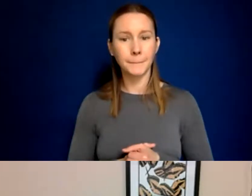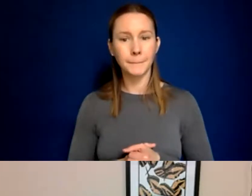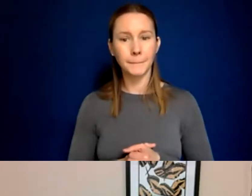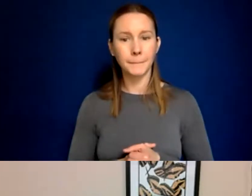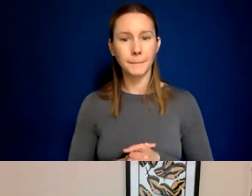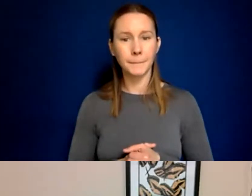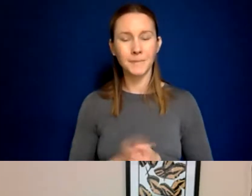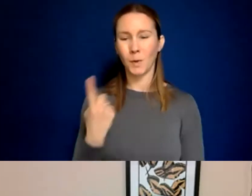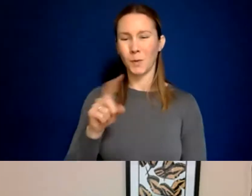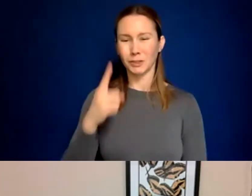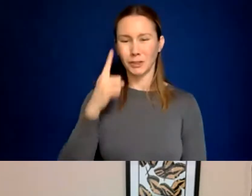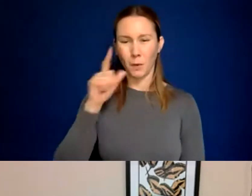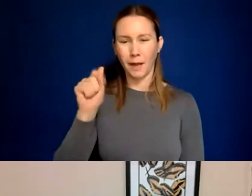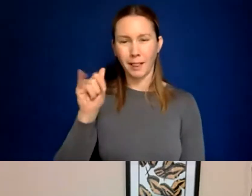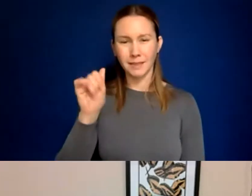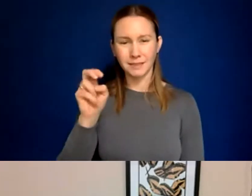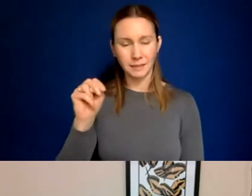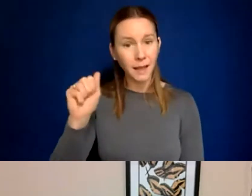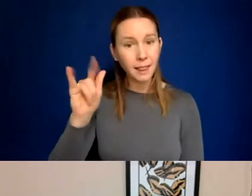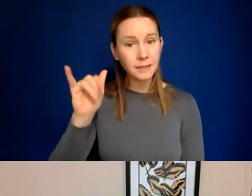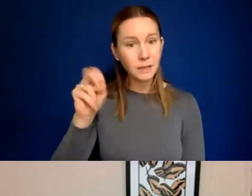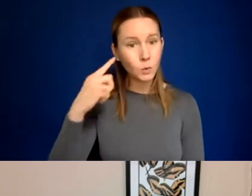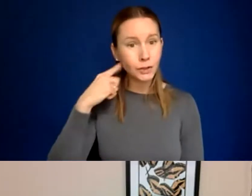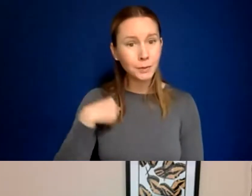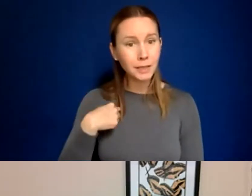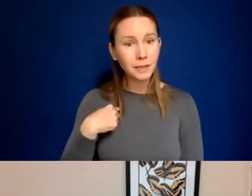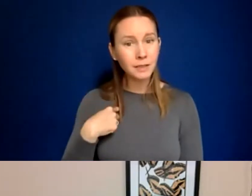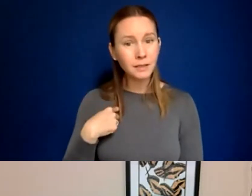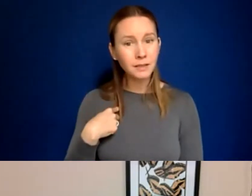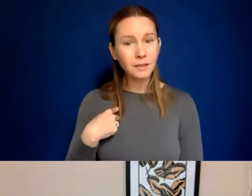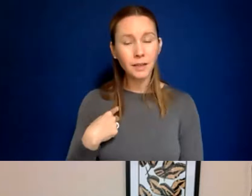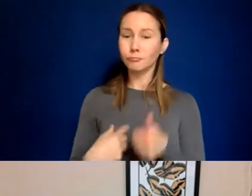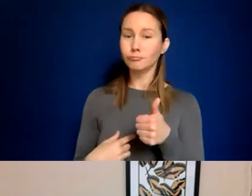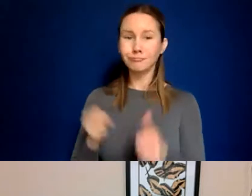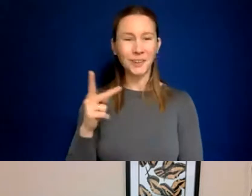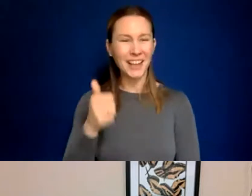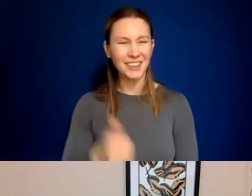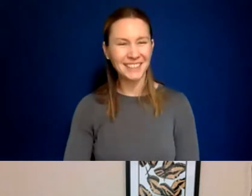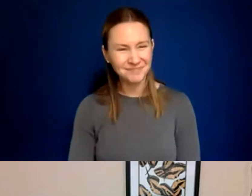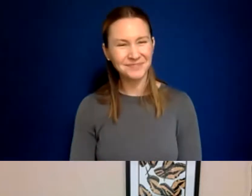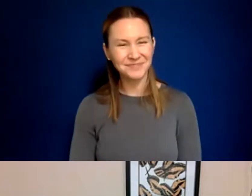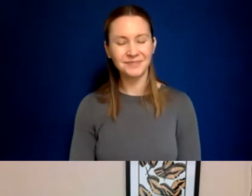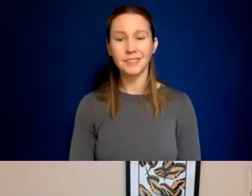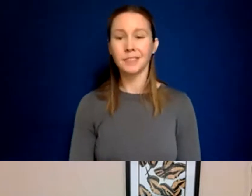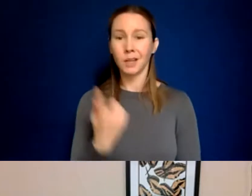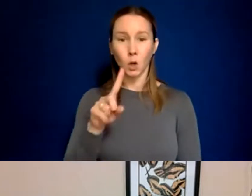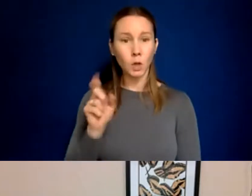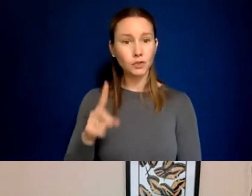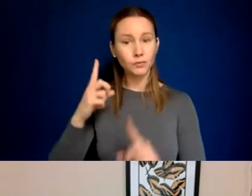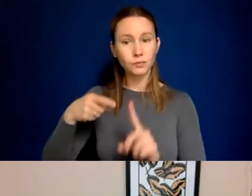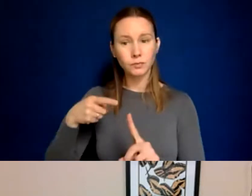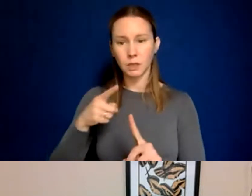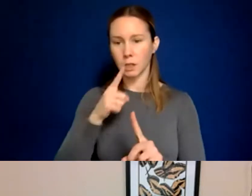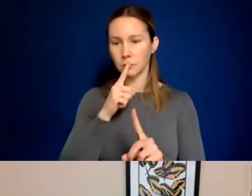a question for Alison. Can you hear me, Alison? Mm-hmm. Okay, great. This question is specifically about